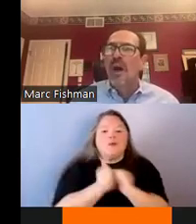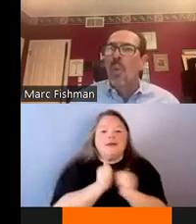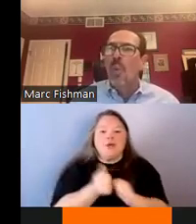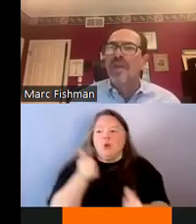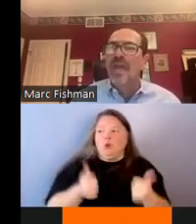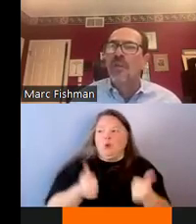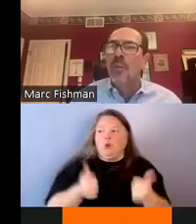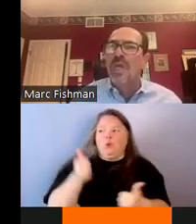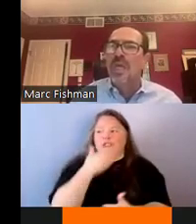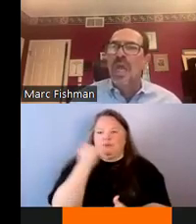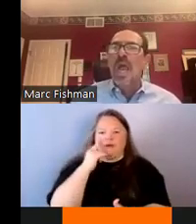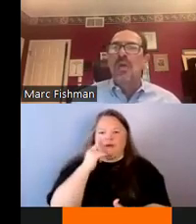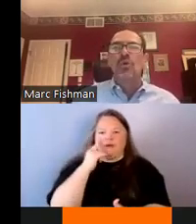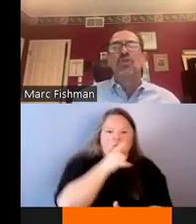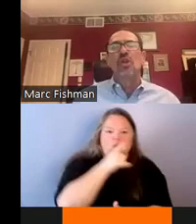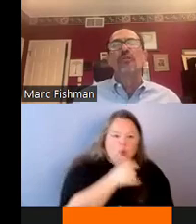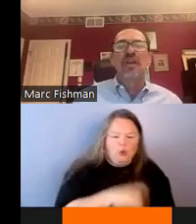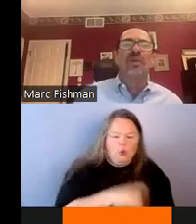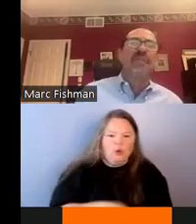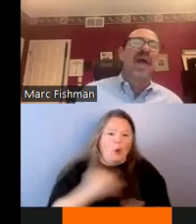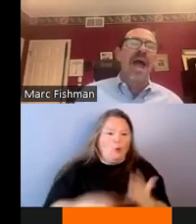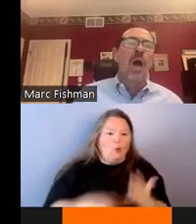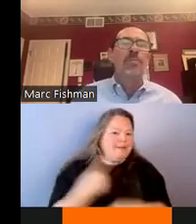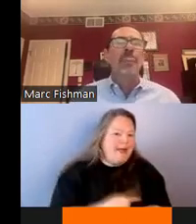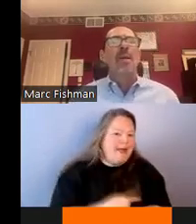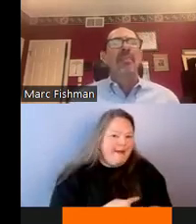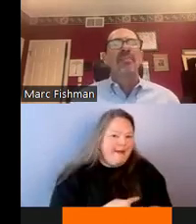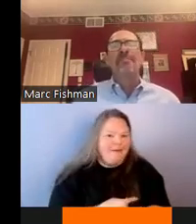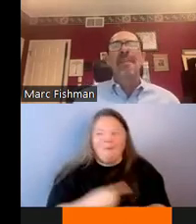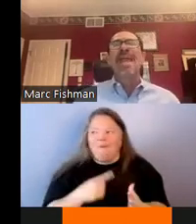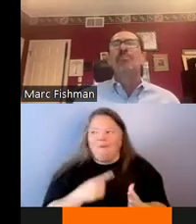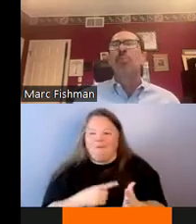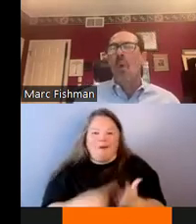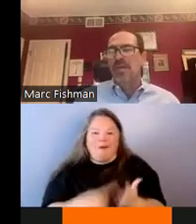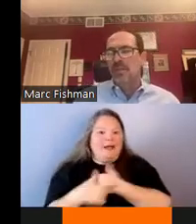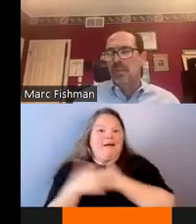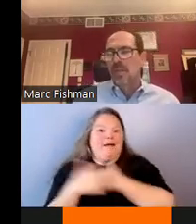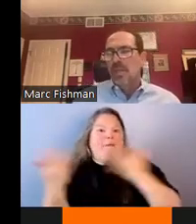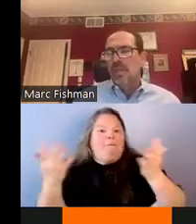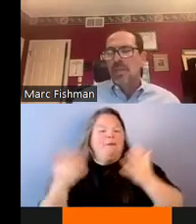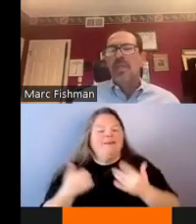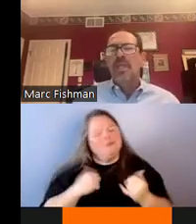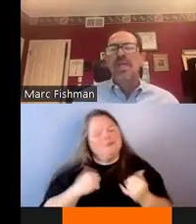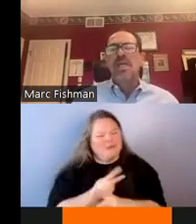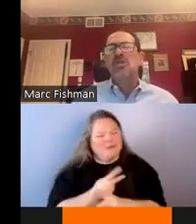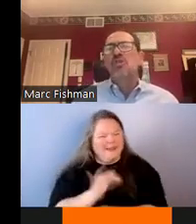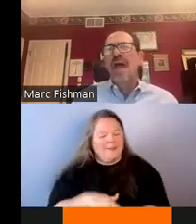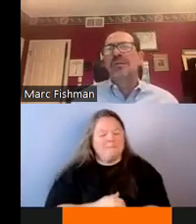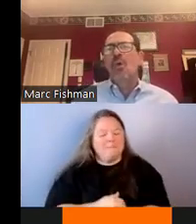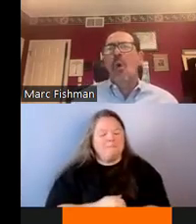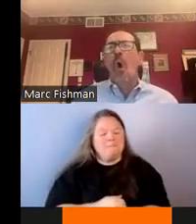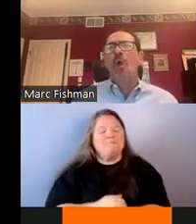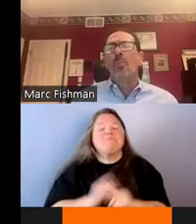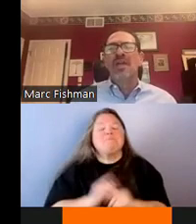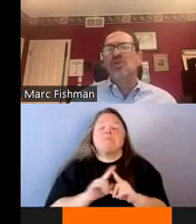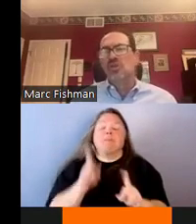for whom on what day of the week. And we're still figuring that out. But the main point is that all